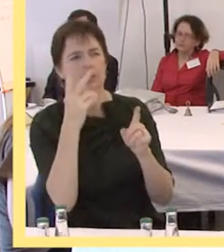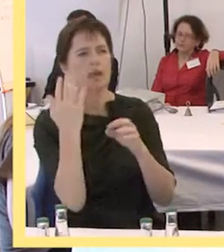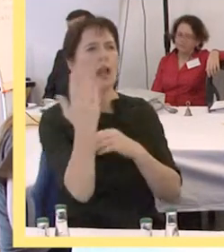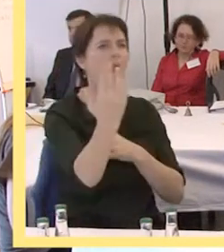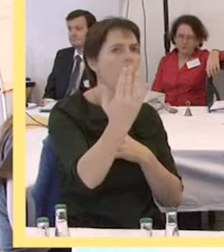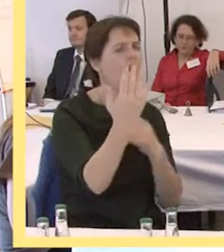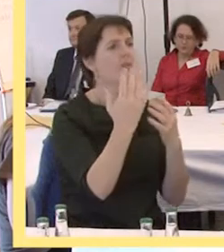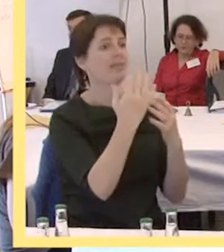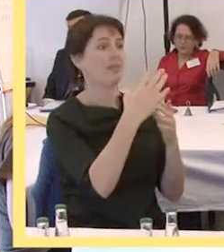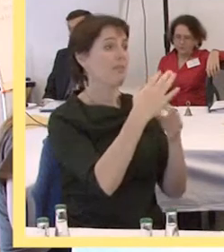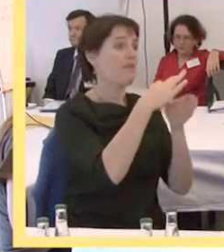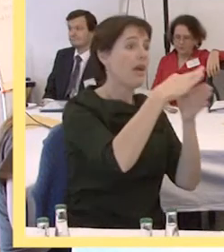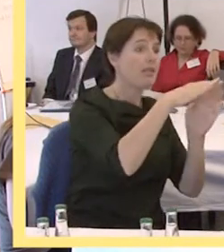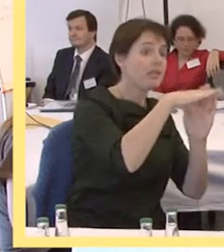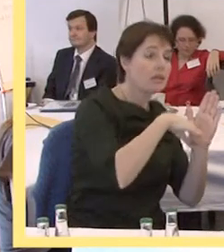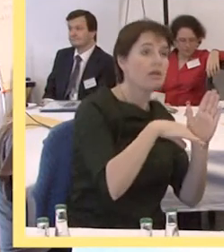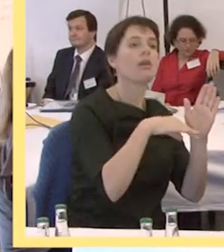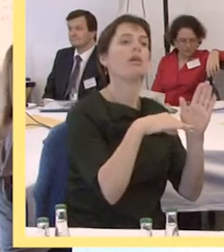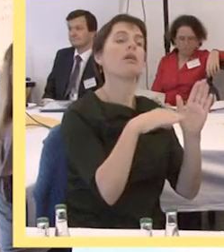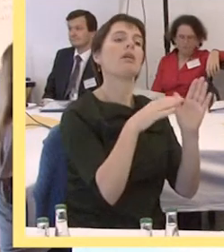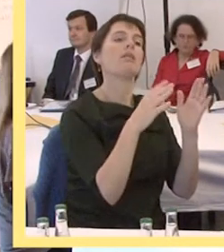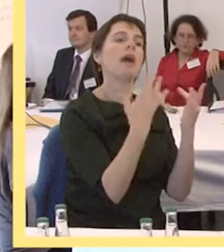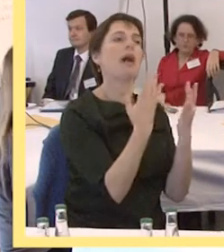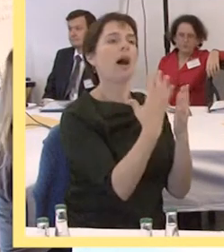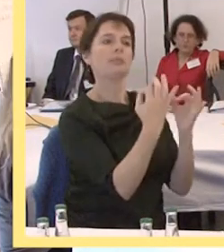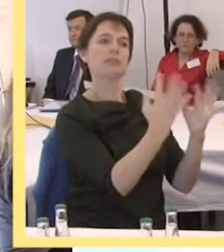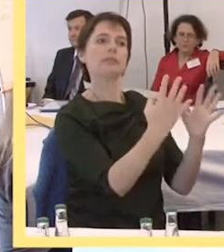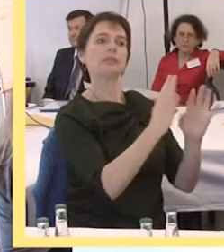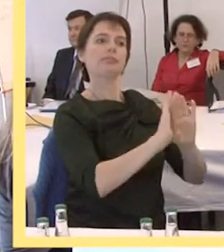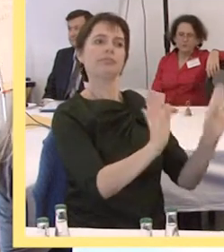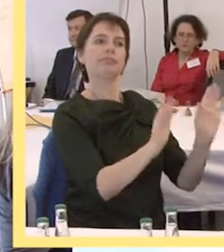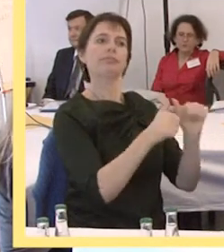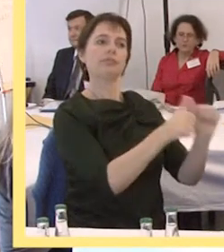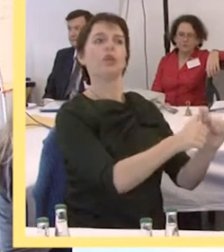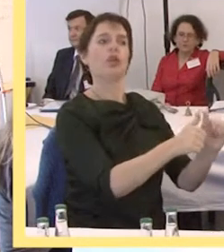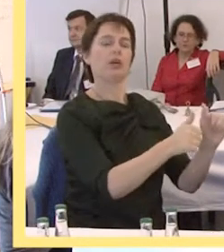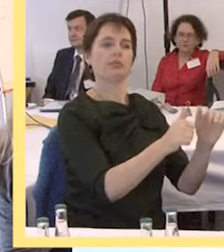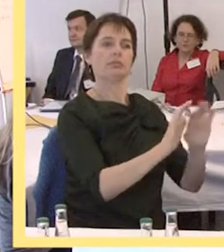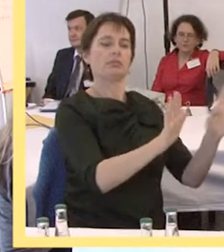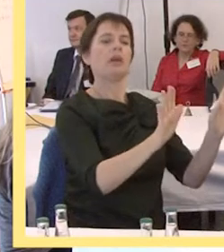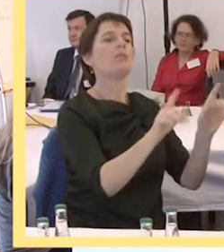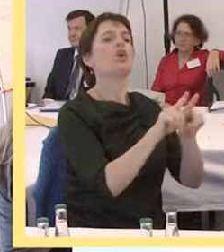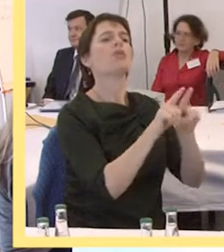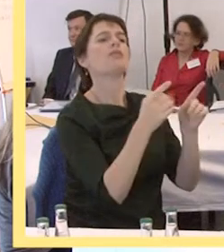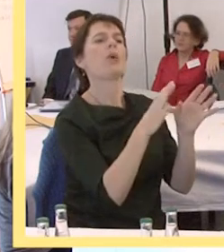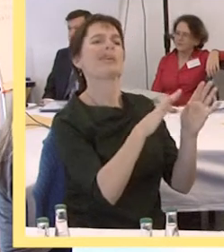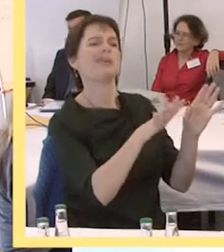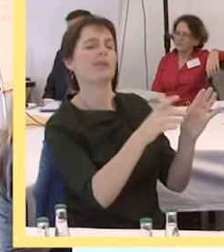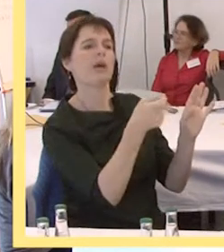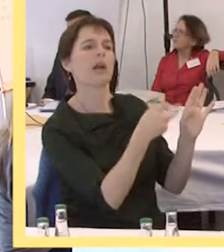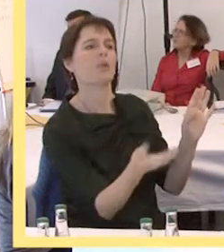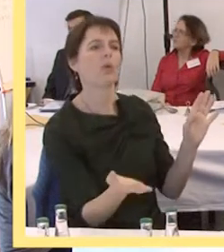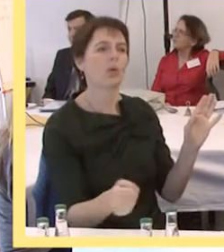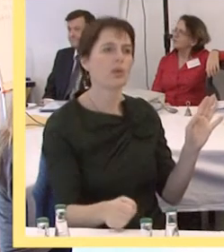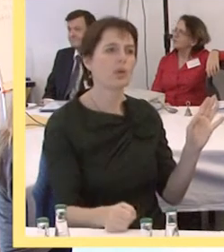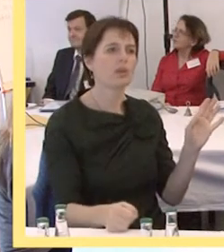do they cover? What gaps do we find according to scientific criteria? We also selected recommended guidelines